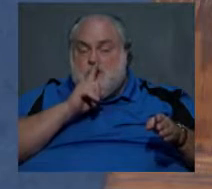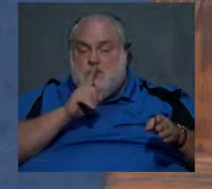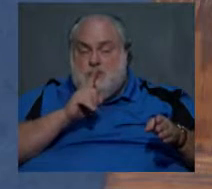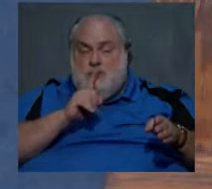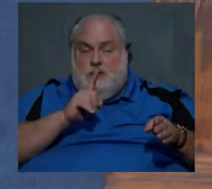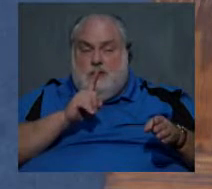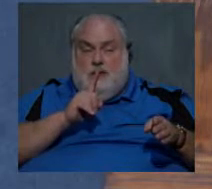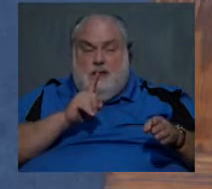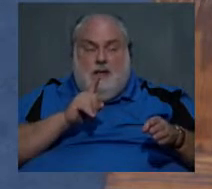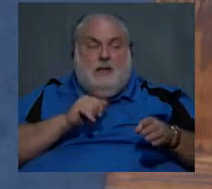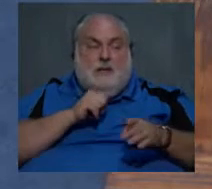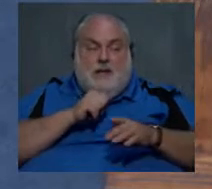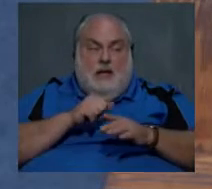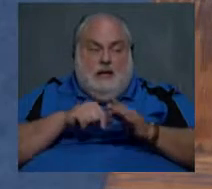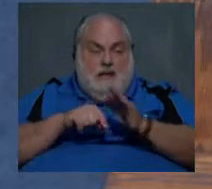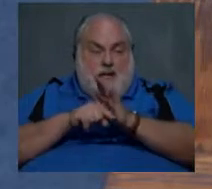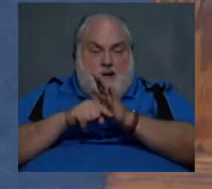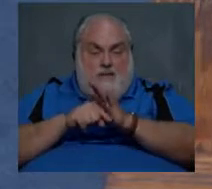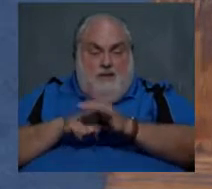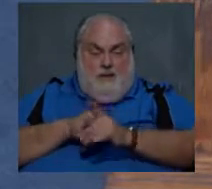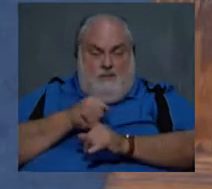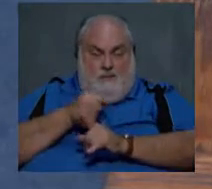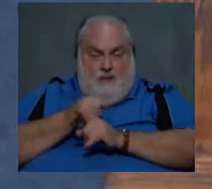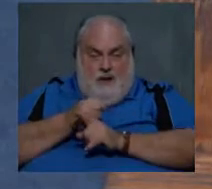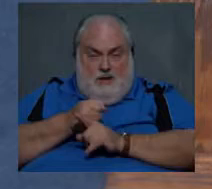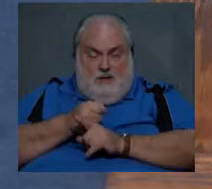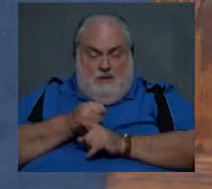that it didn't affect my property.